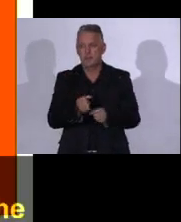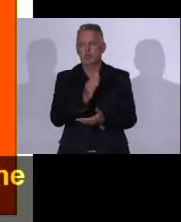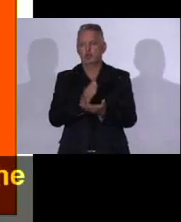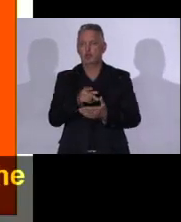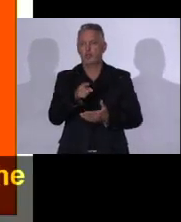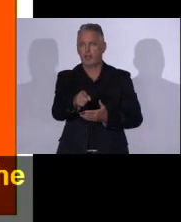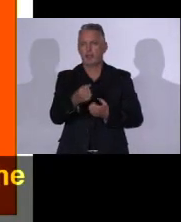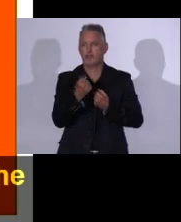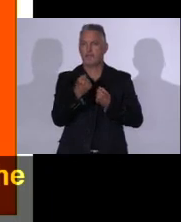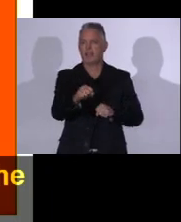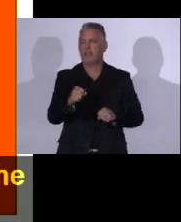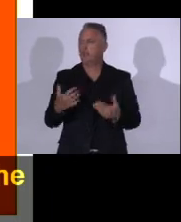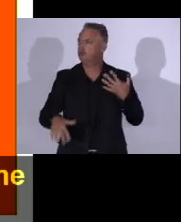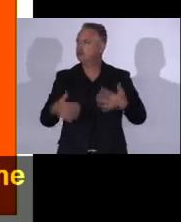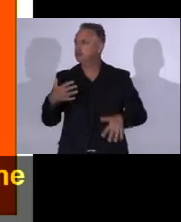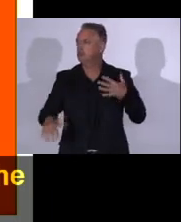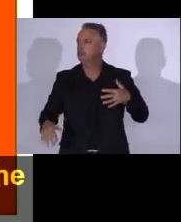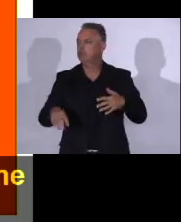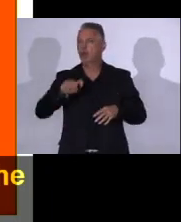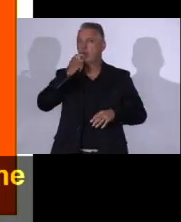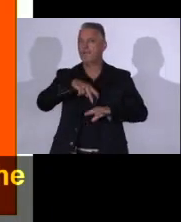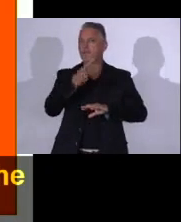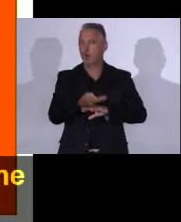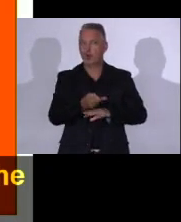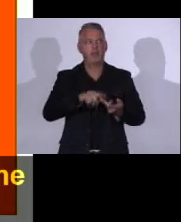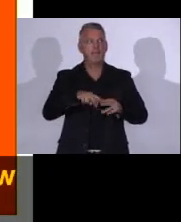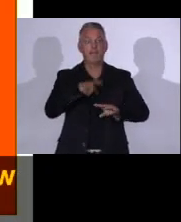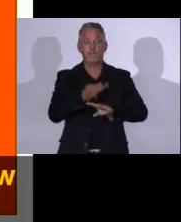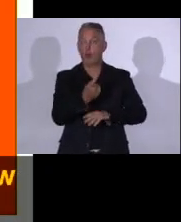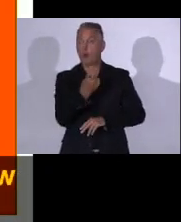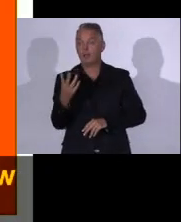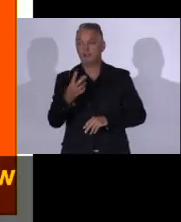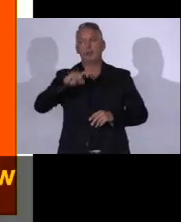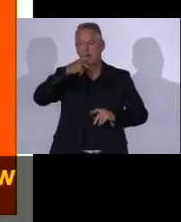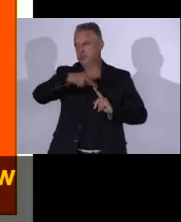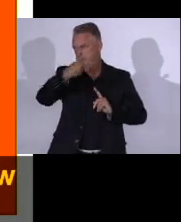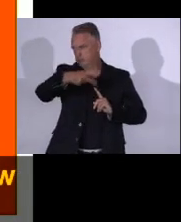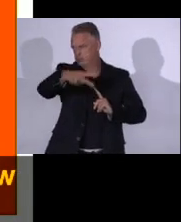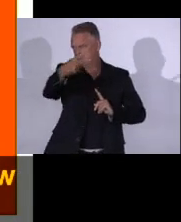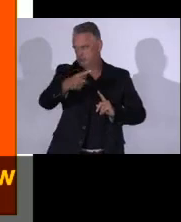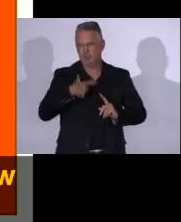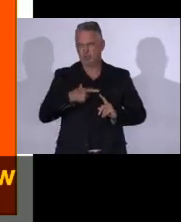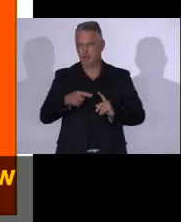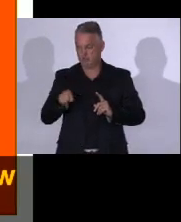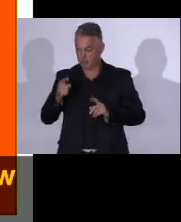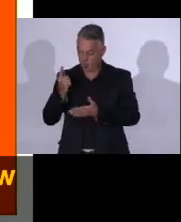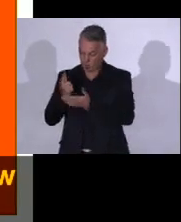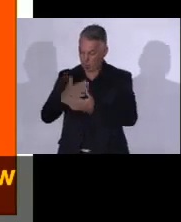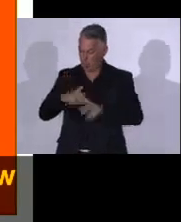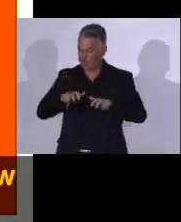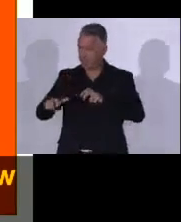fall, ultimately, because we know that one fall leads to another one. So a lot of the activities are focused on balance and strength.